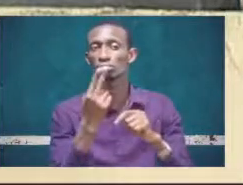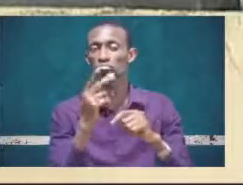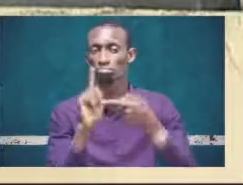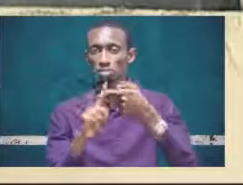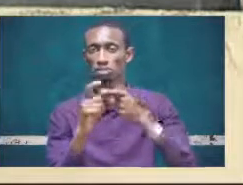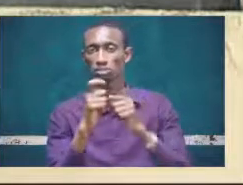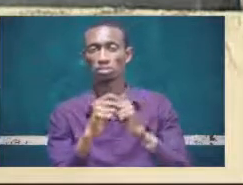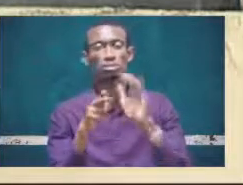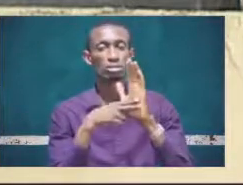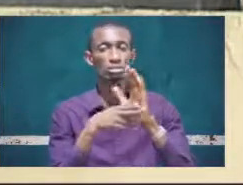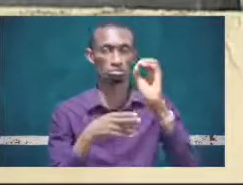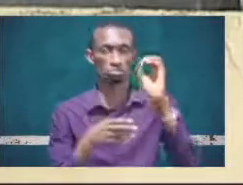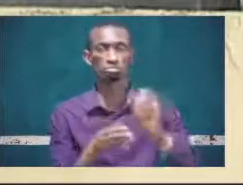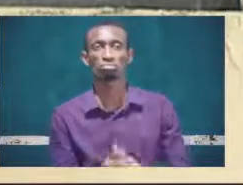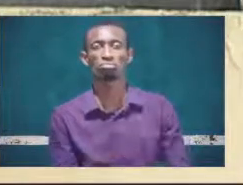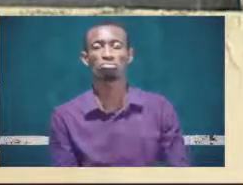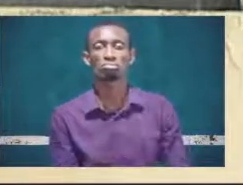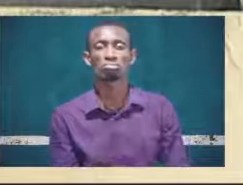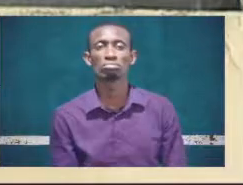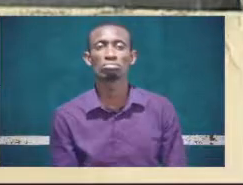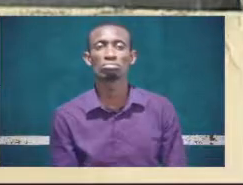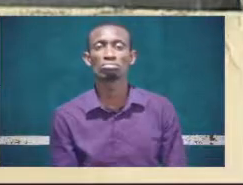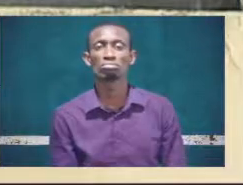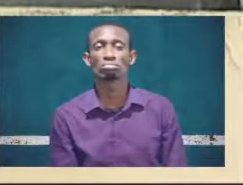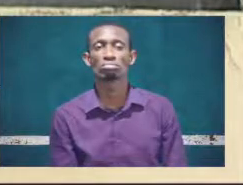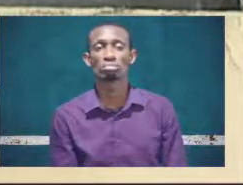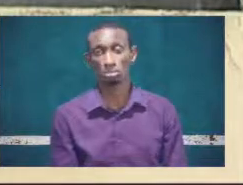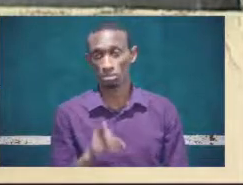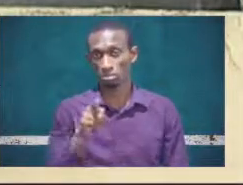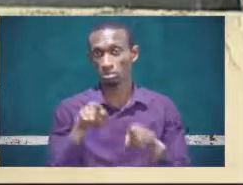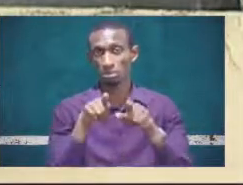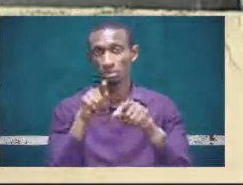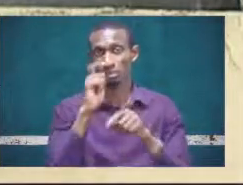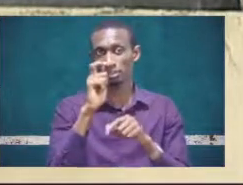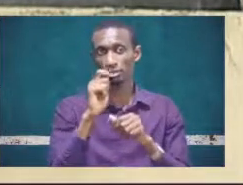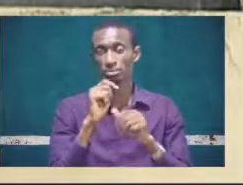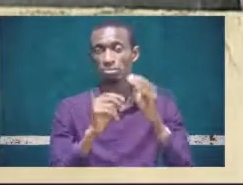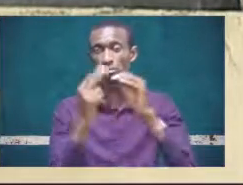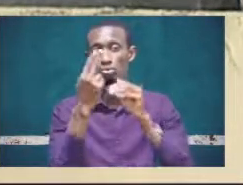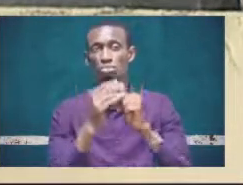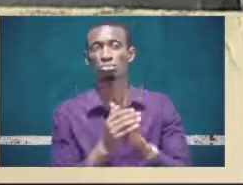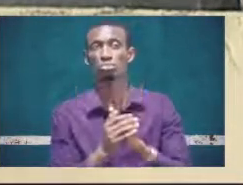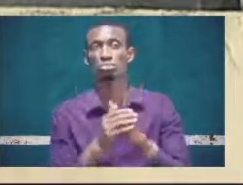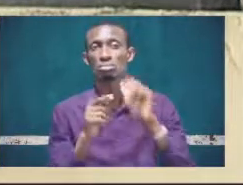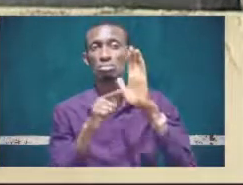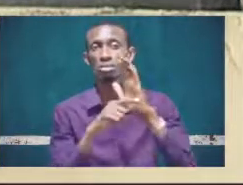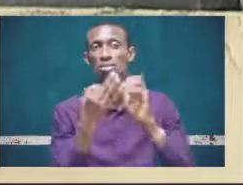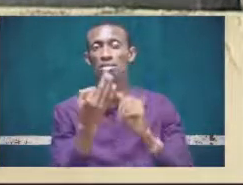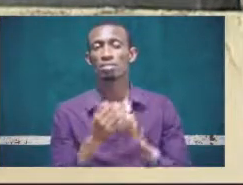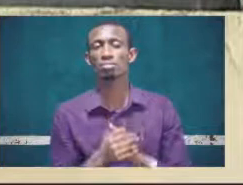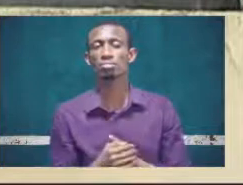equals 0. This can be written like x power 2 minus